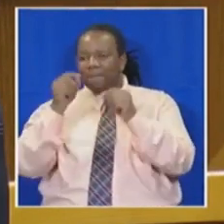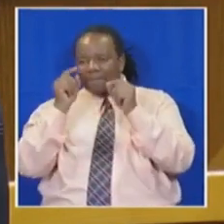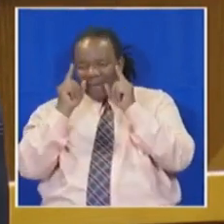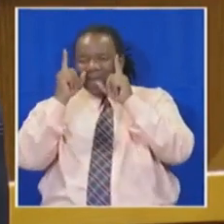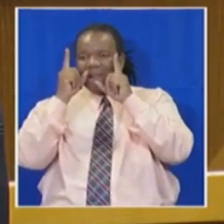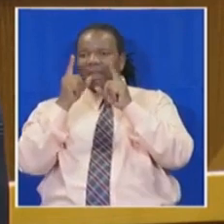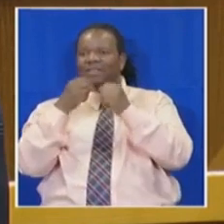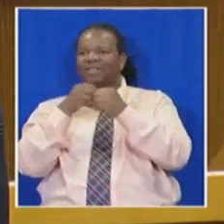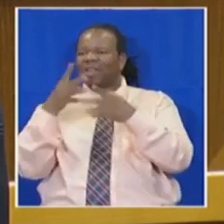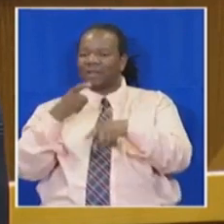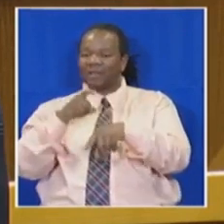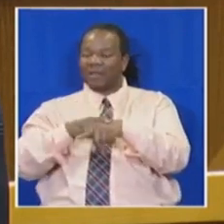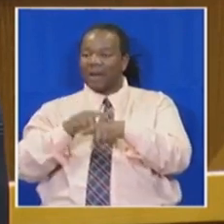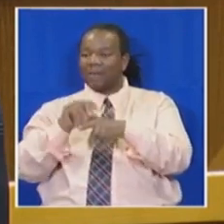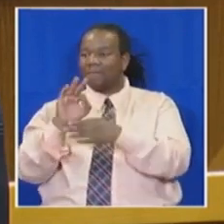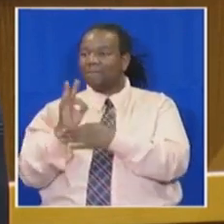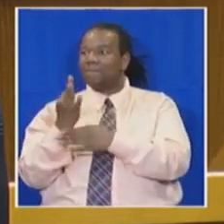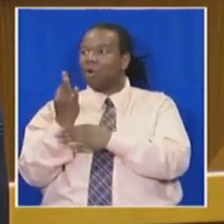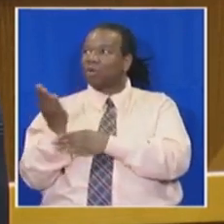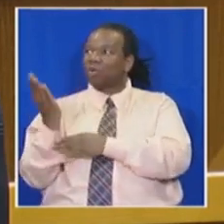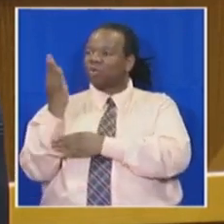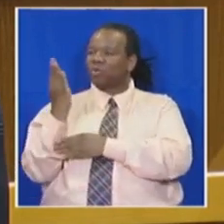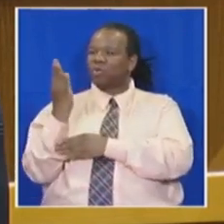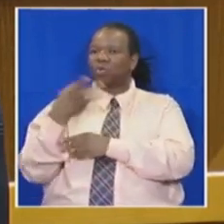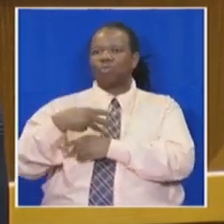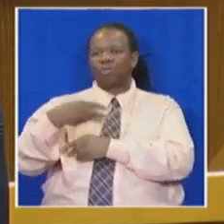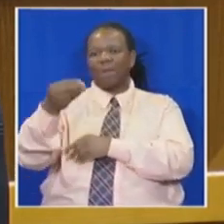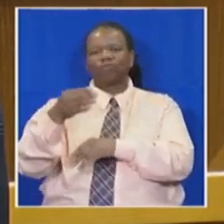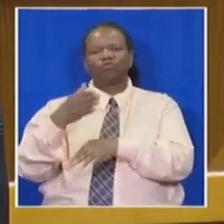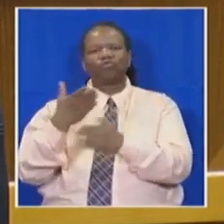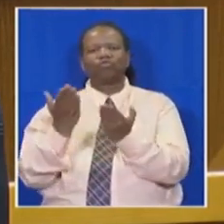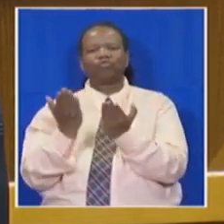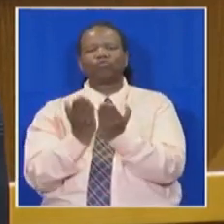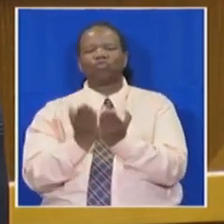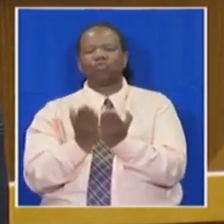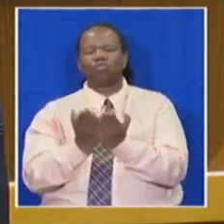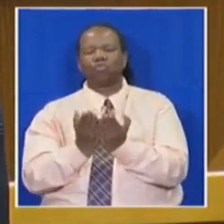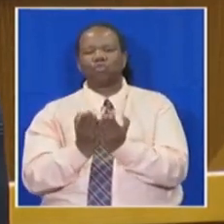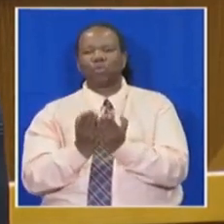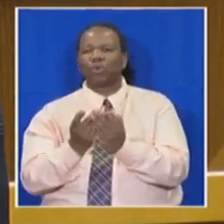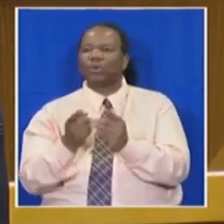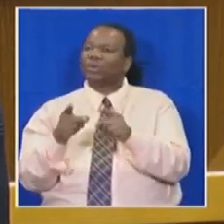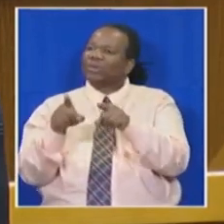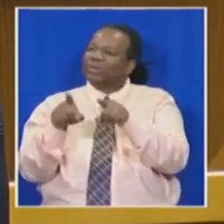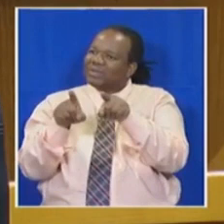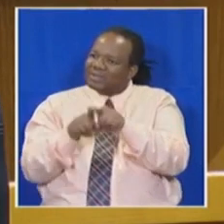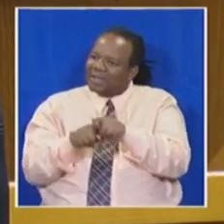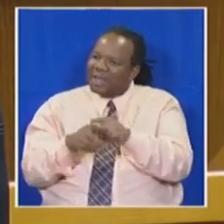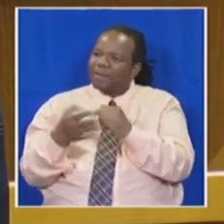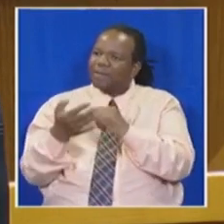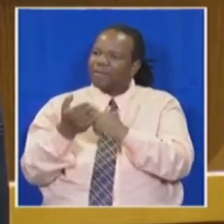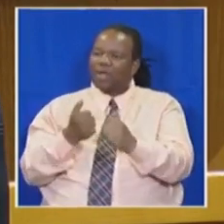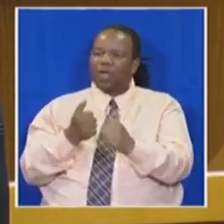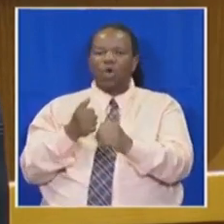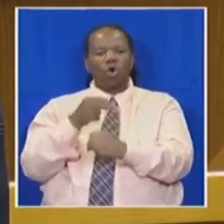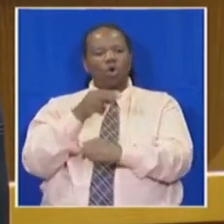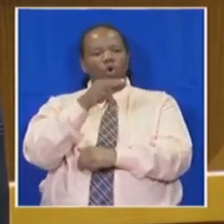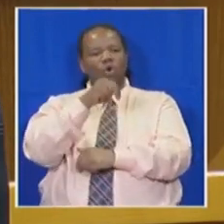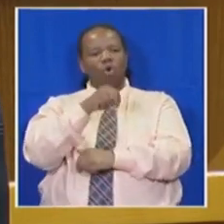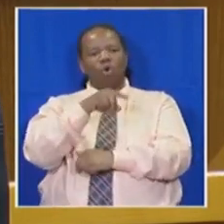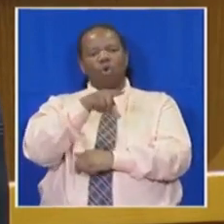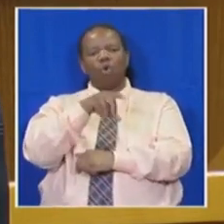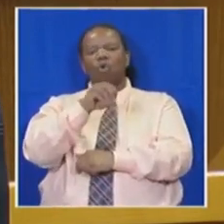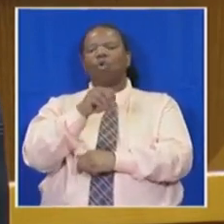school at 3:30 in the morning. Just like the pupils from Chief Ngonyama Technical School